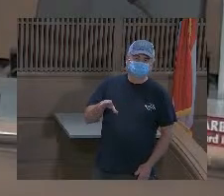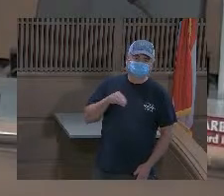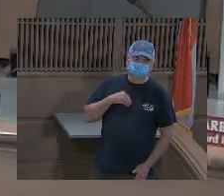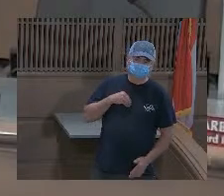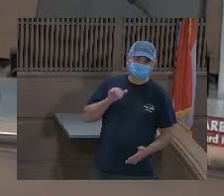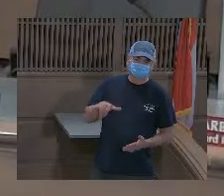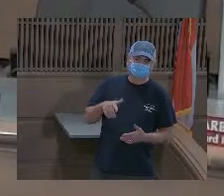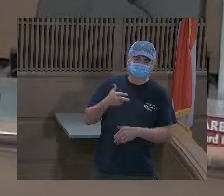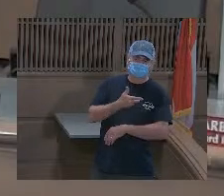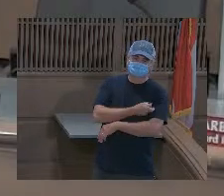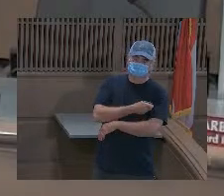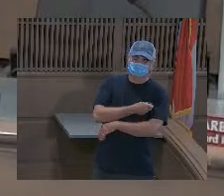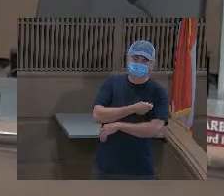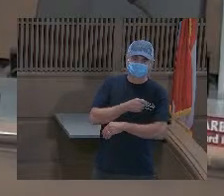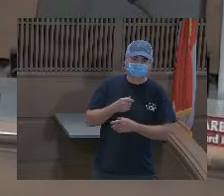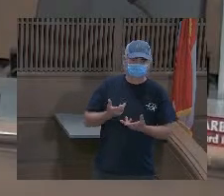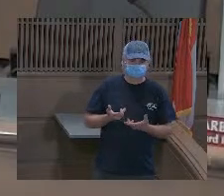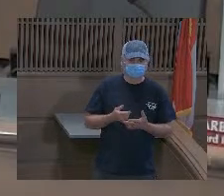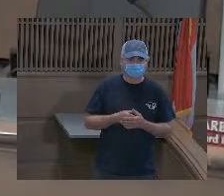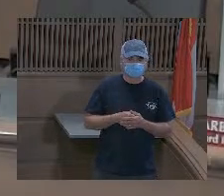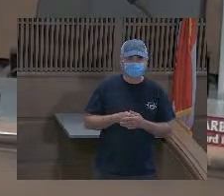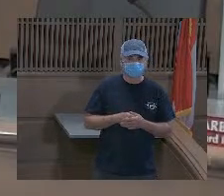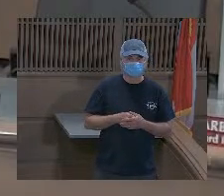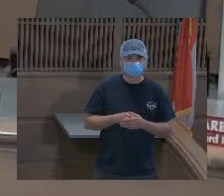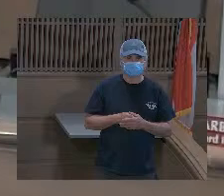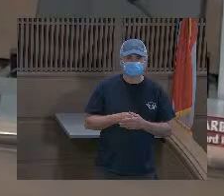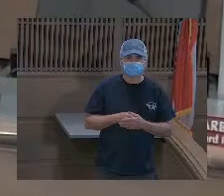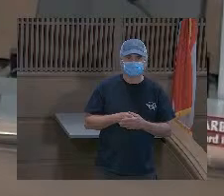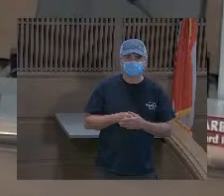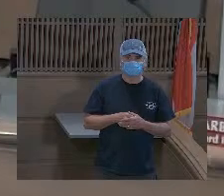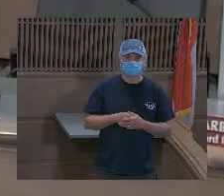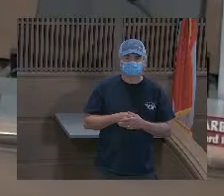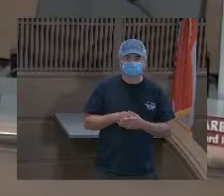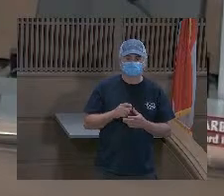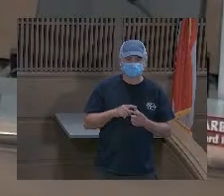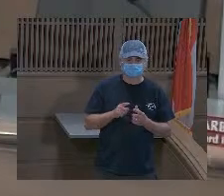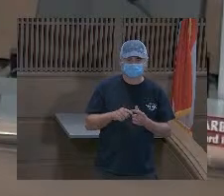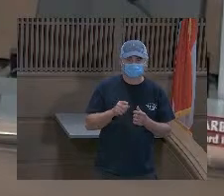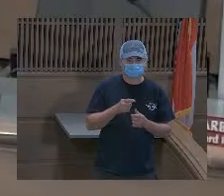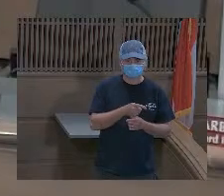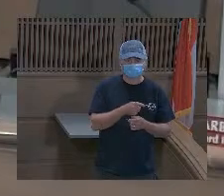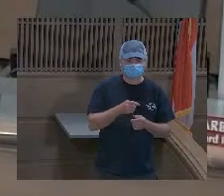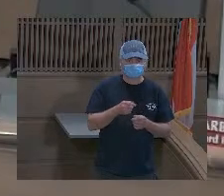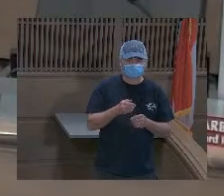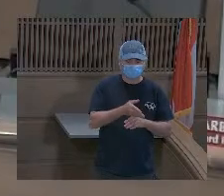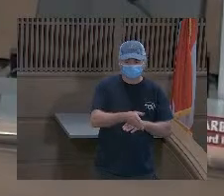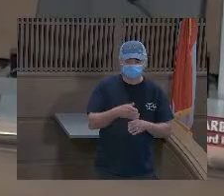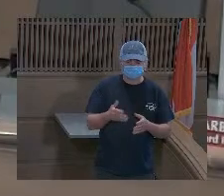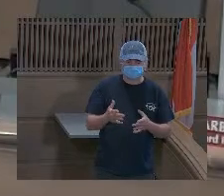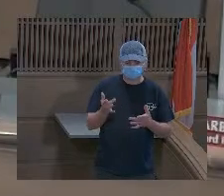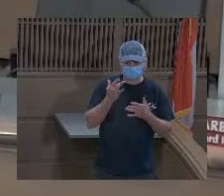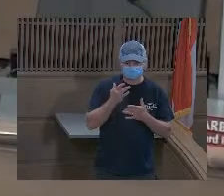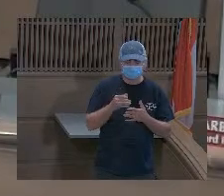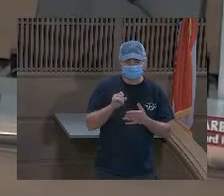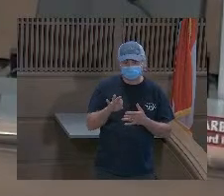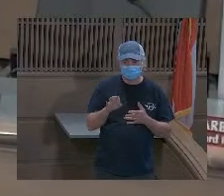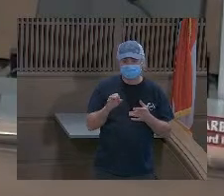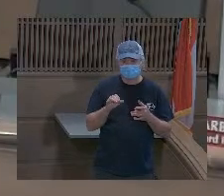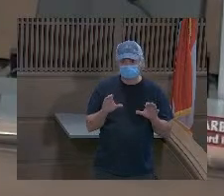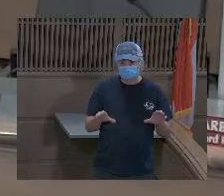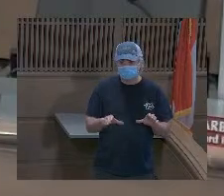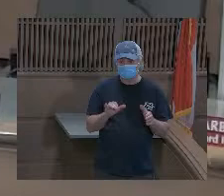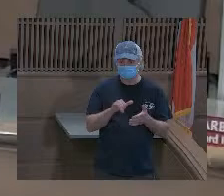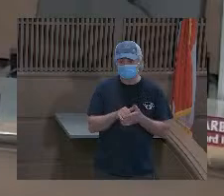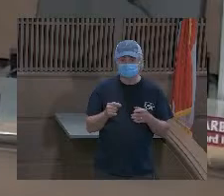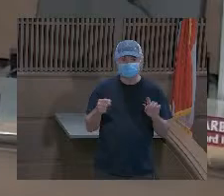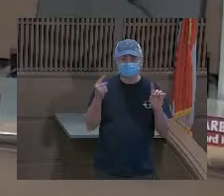Then sometime if you do come out, the aftermath and the effect that happened to you while you was in the hospital. So I want to encourage